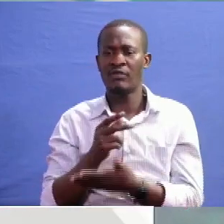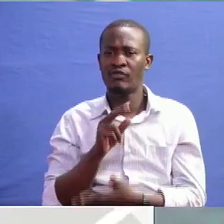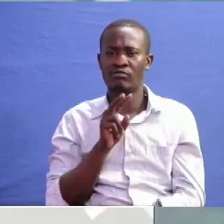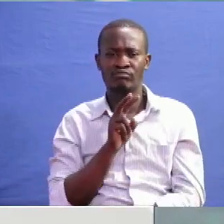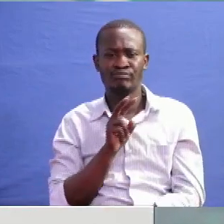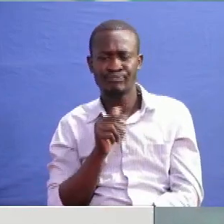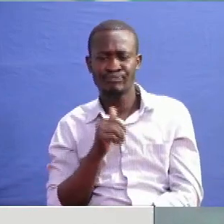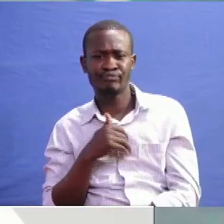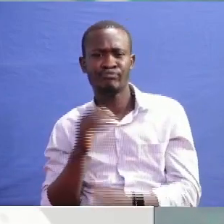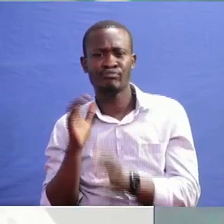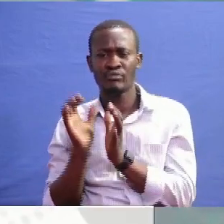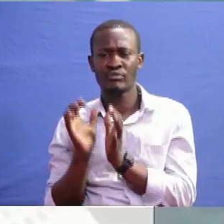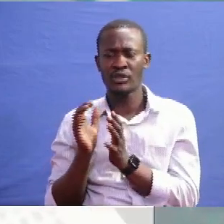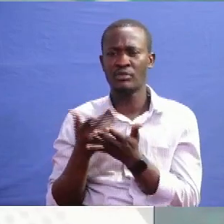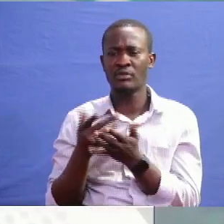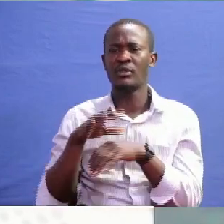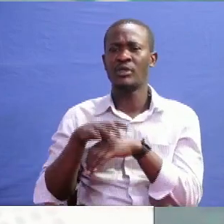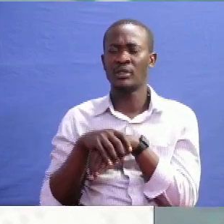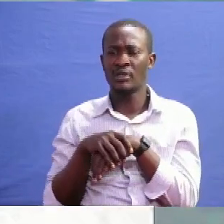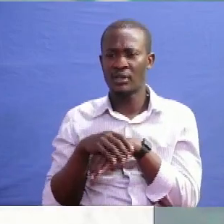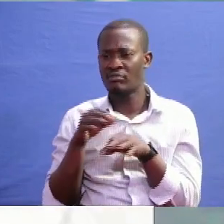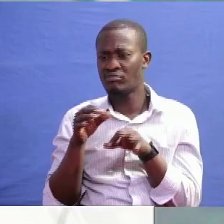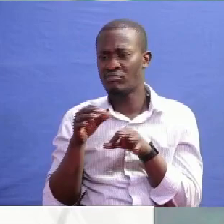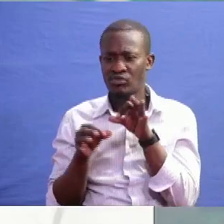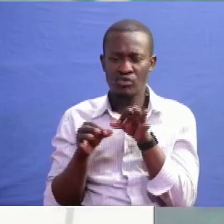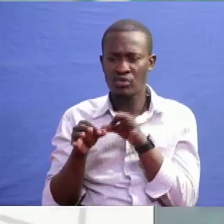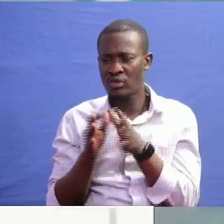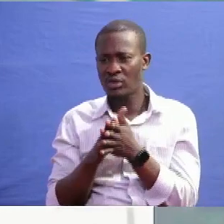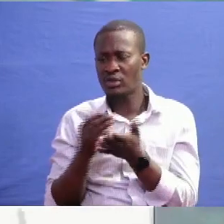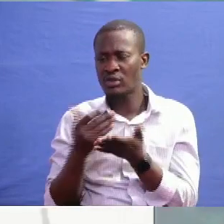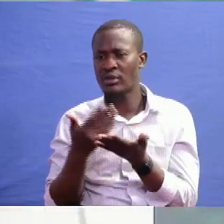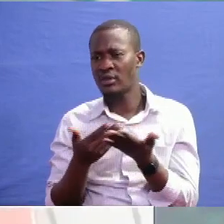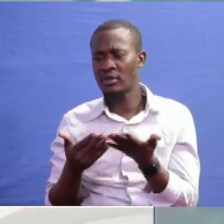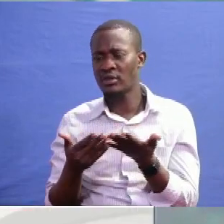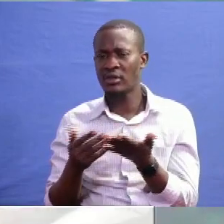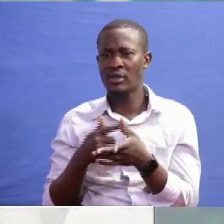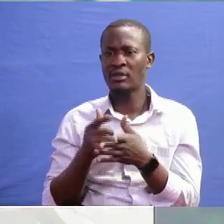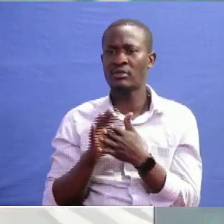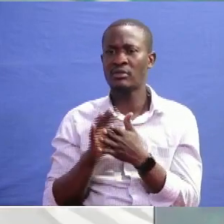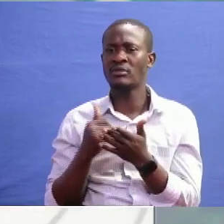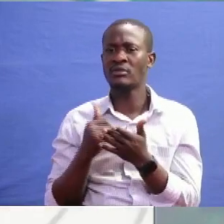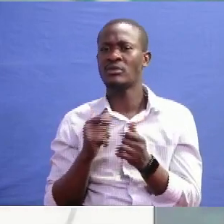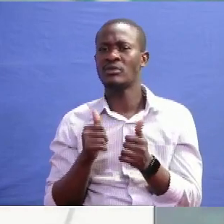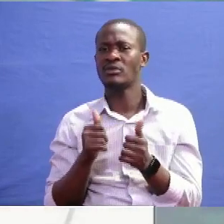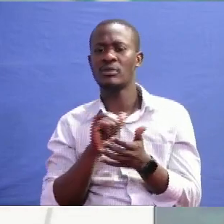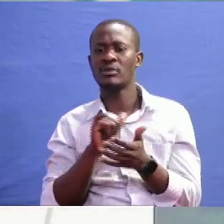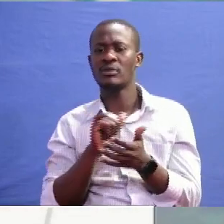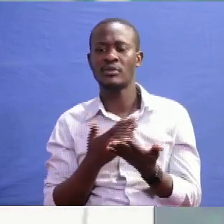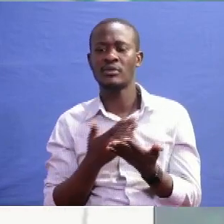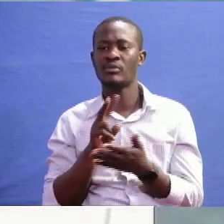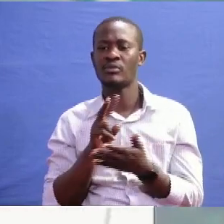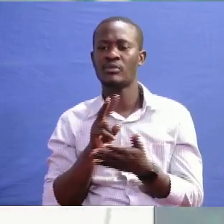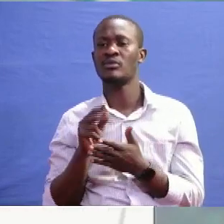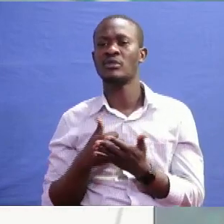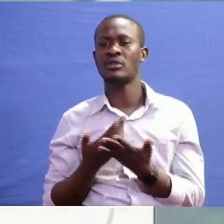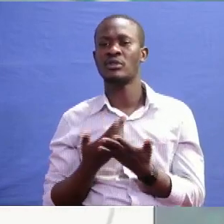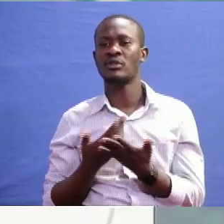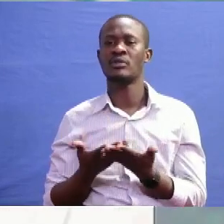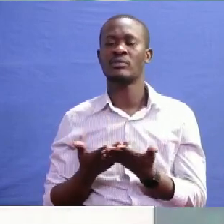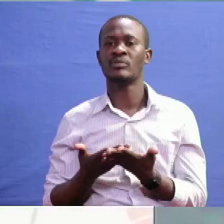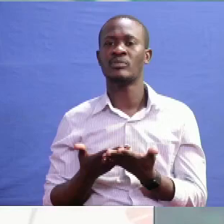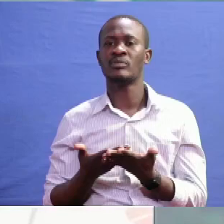a burden and you're getting quality product, you'd rather get a quality product and then you deal with that. And even if you look at it worldwide, even Tanzania close